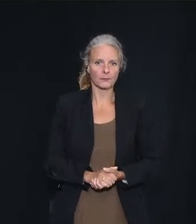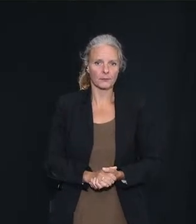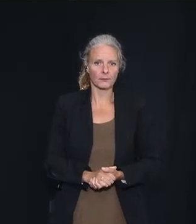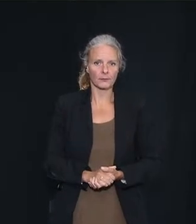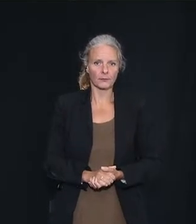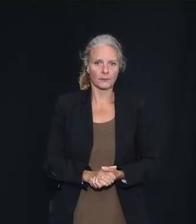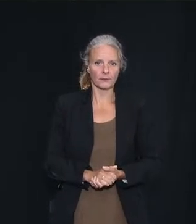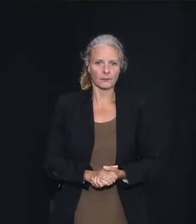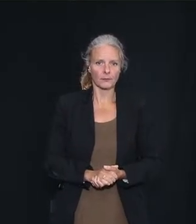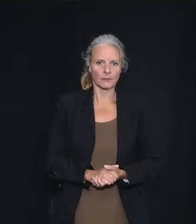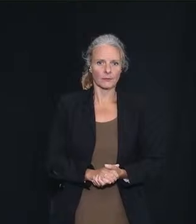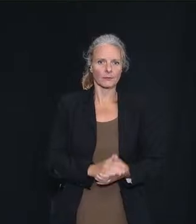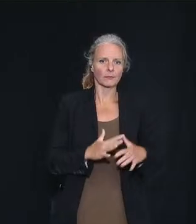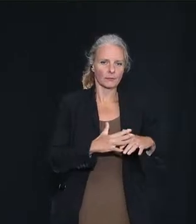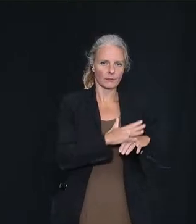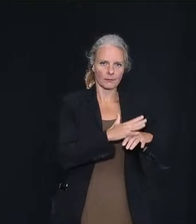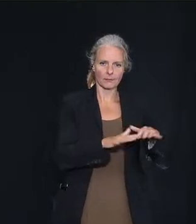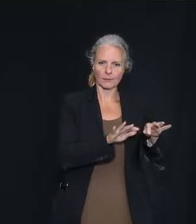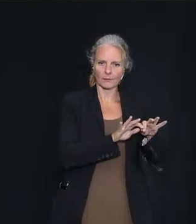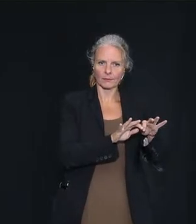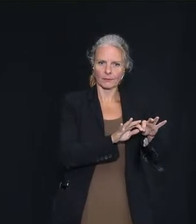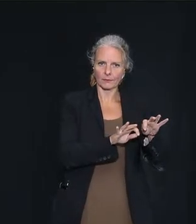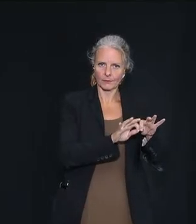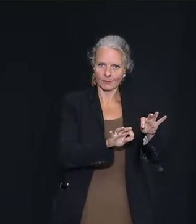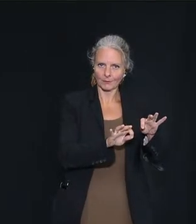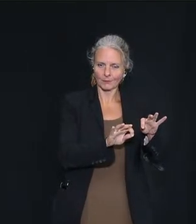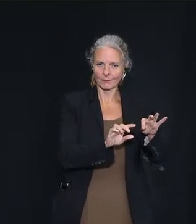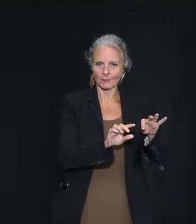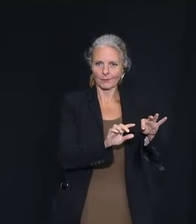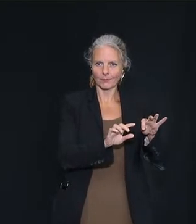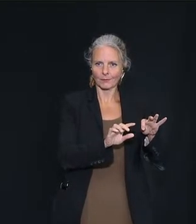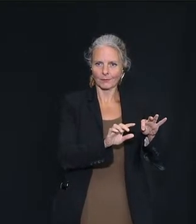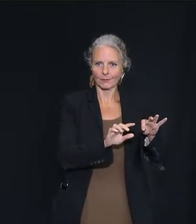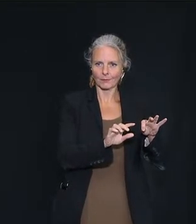C'est à moi, grand-père, grand-père François. Oh,